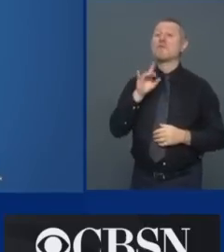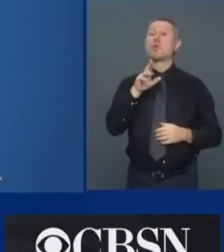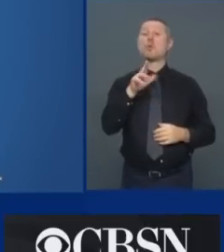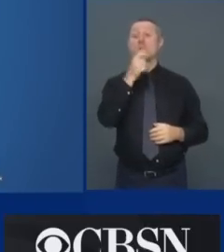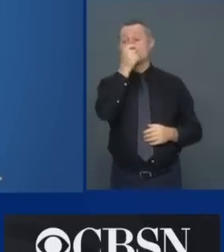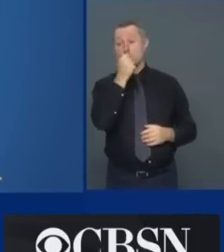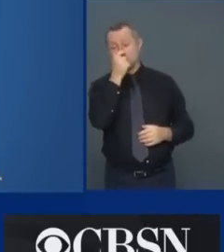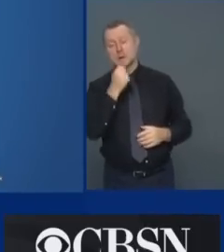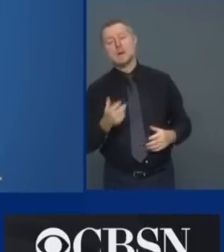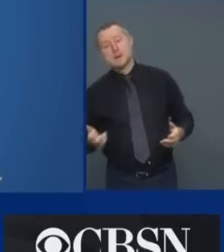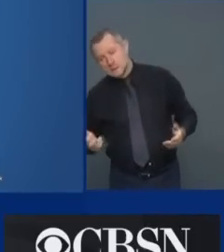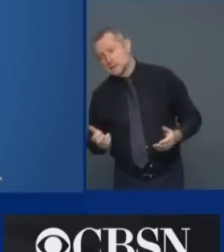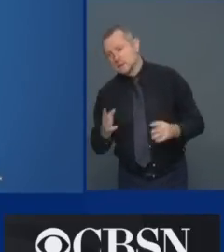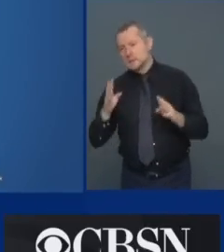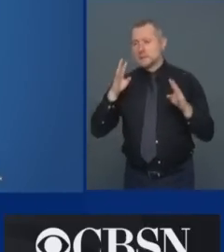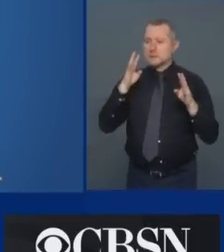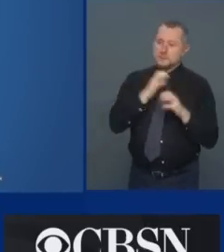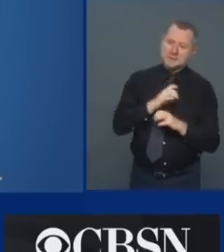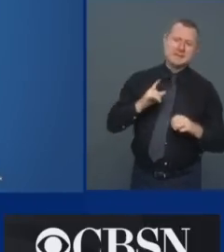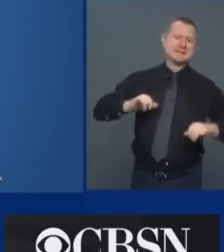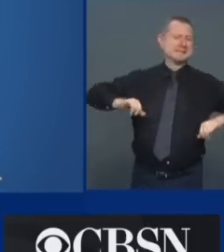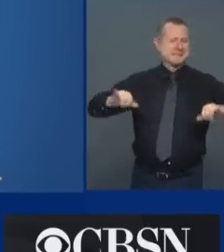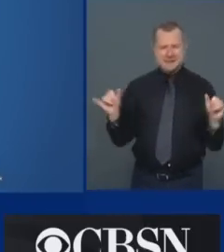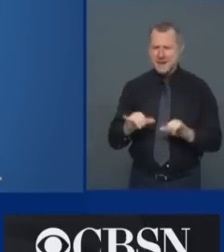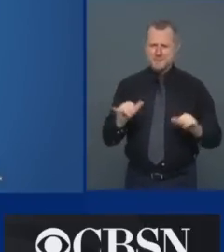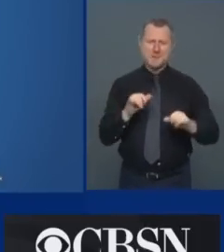situation. It's the same type of symptoms as COVID.